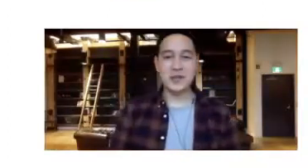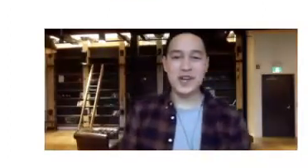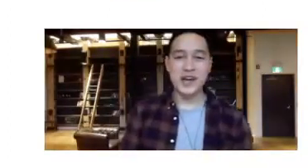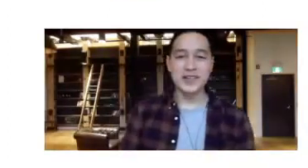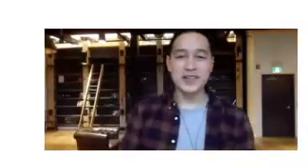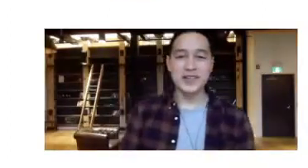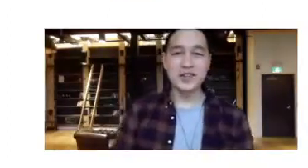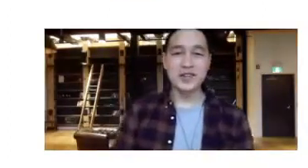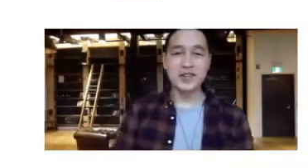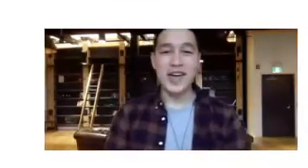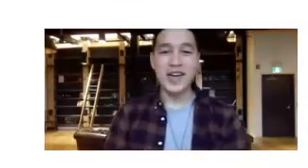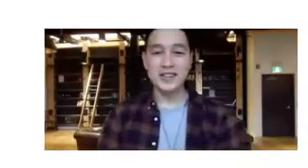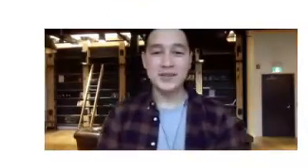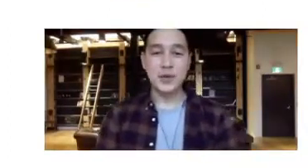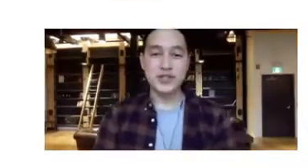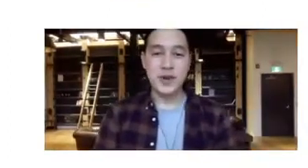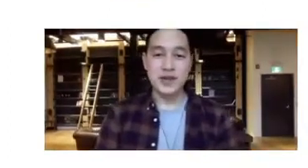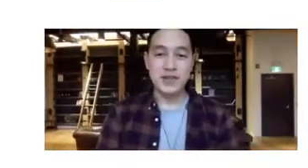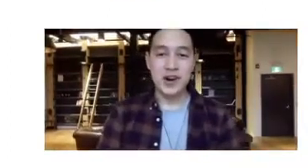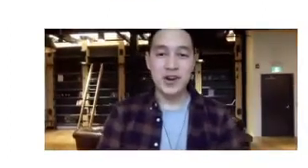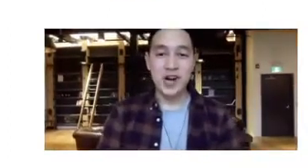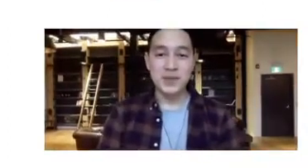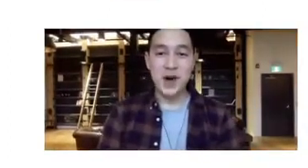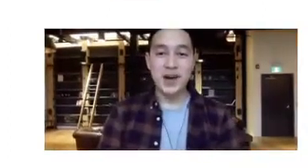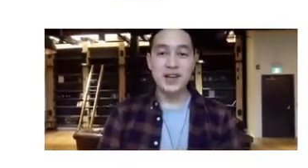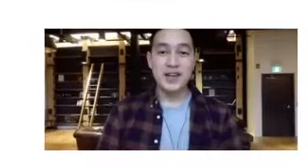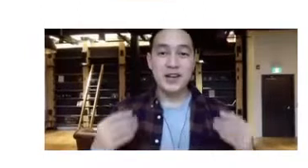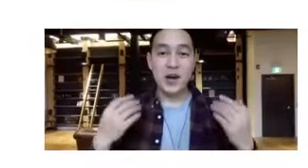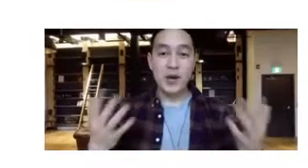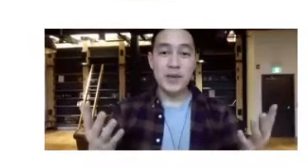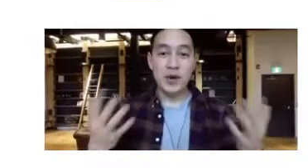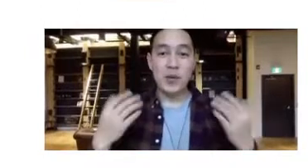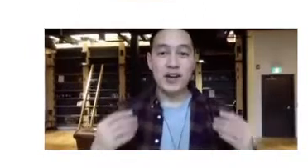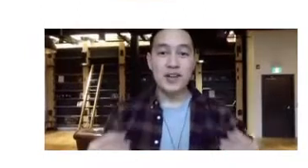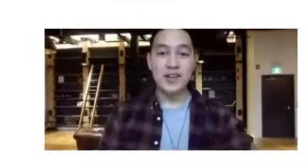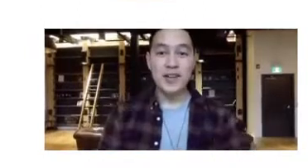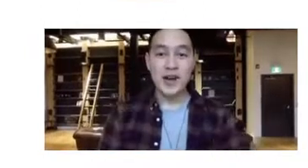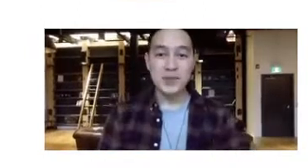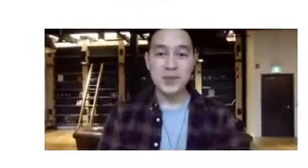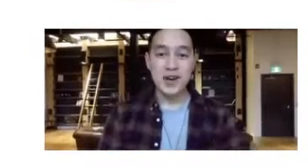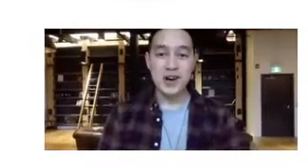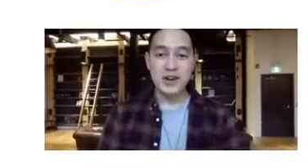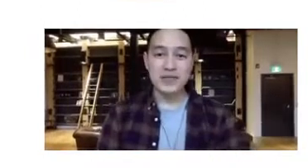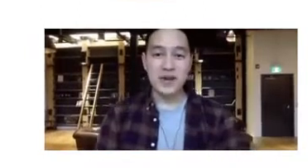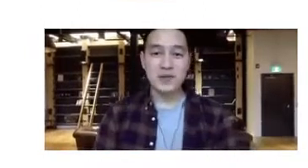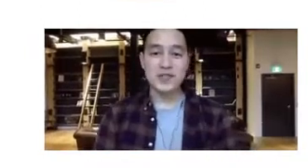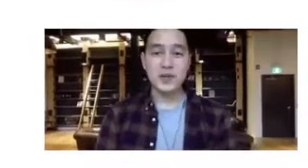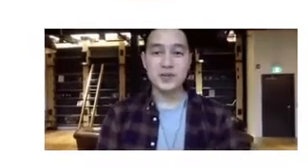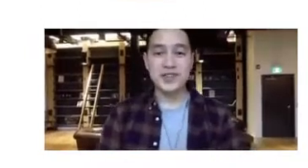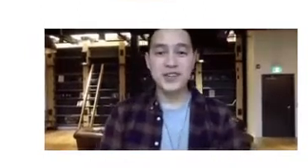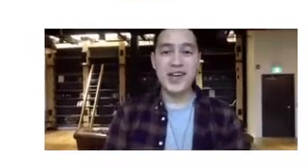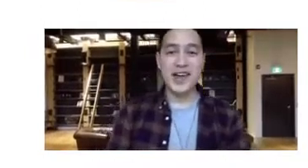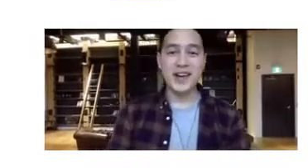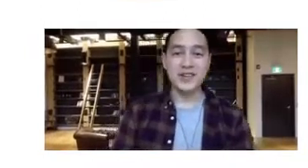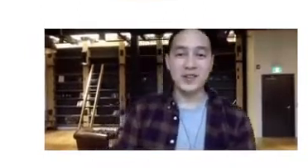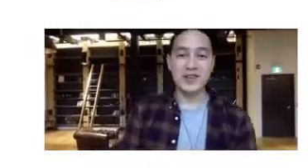mentioned before. But you don't want to be a silhouette or like talking inside of a closet, right? You want to make sure that someone knows that you're talking, knows who